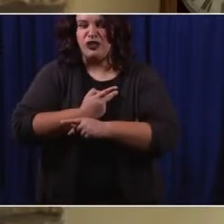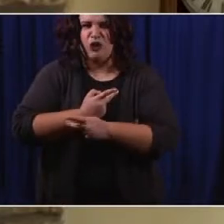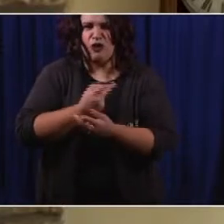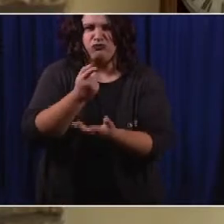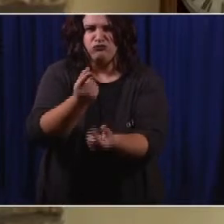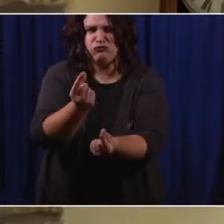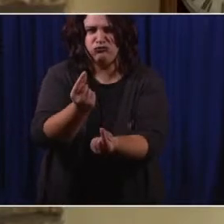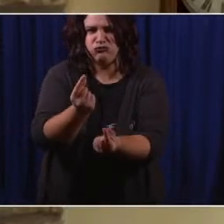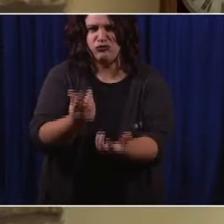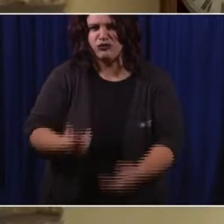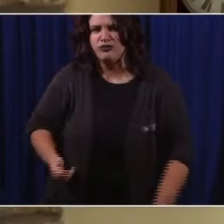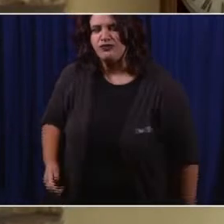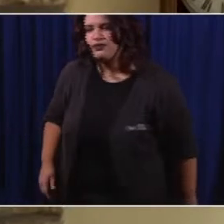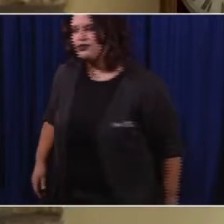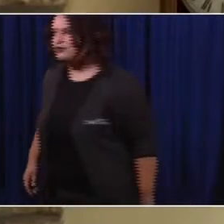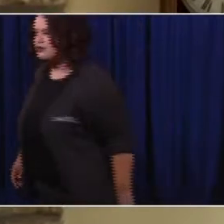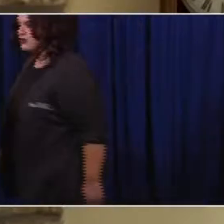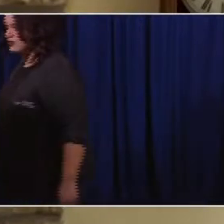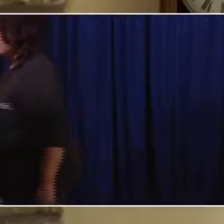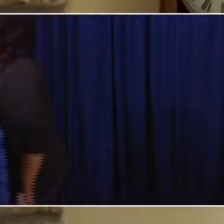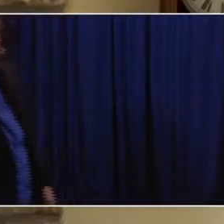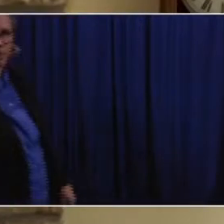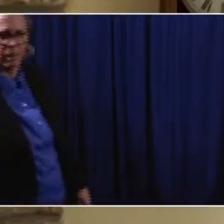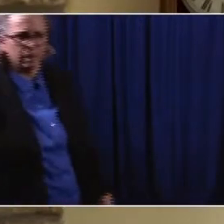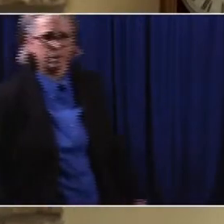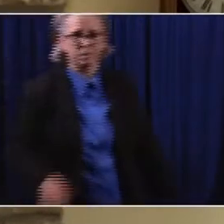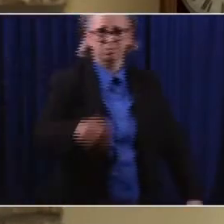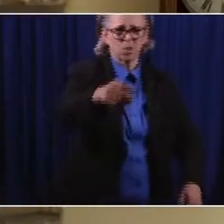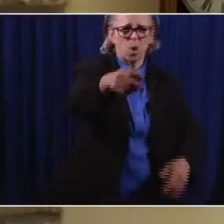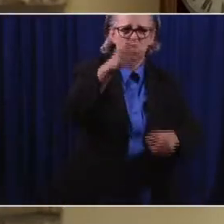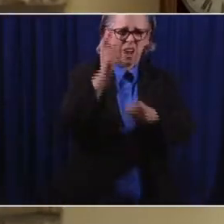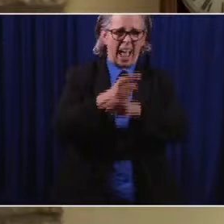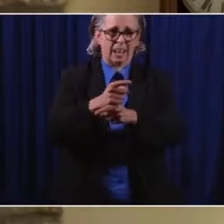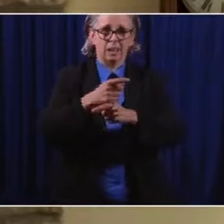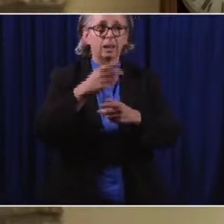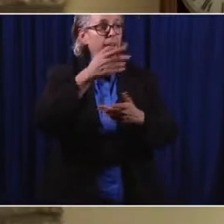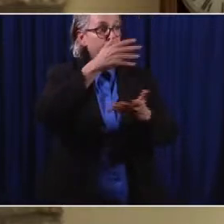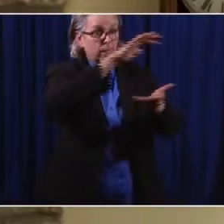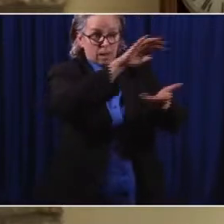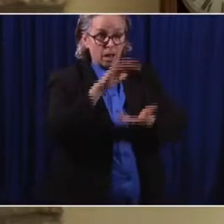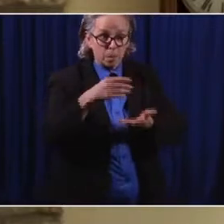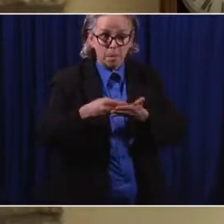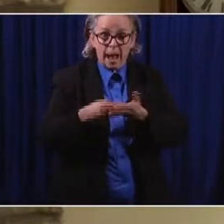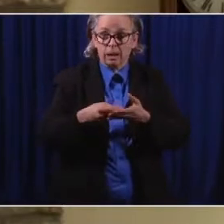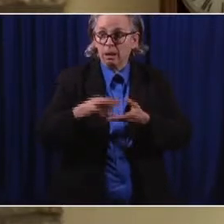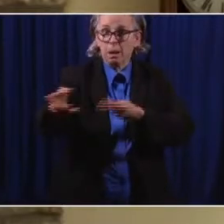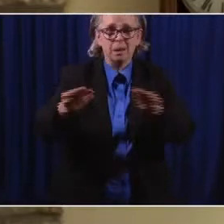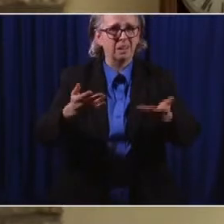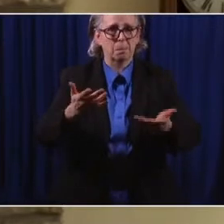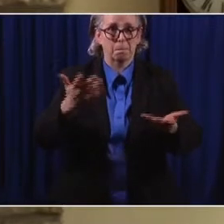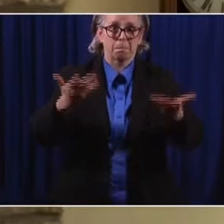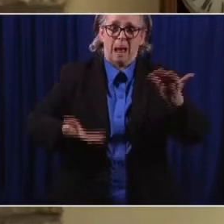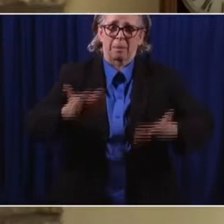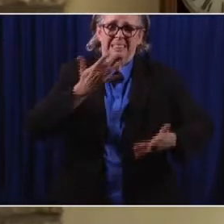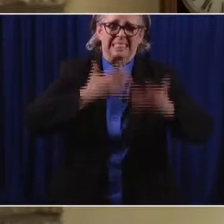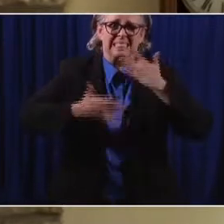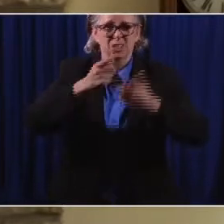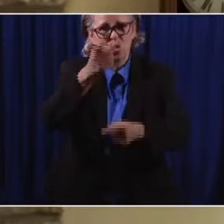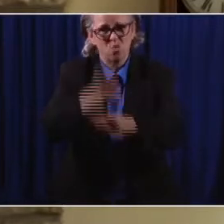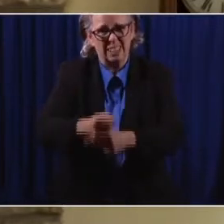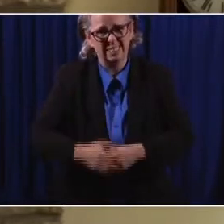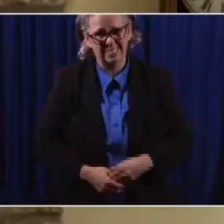with this package. As far as using the controlling board, of course, that is a creature of the state